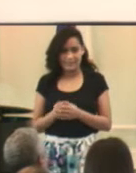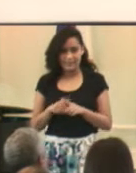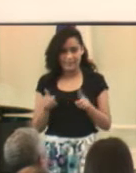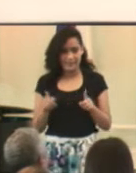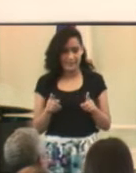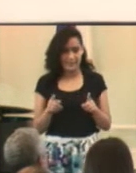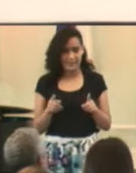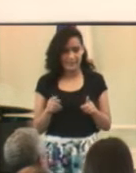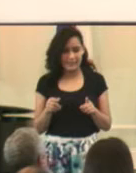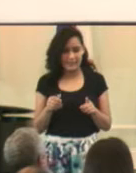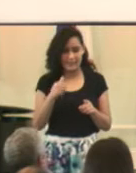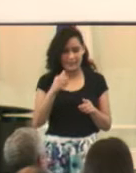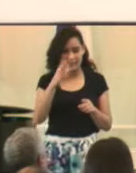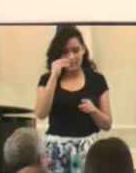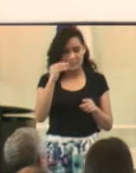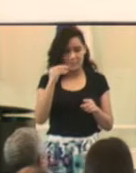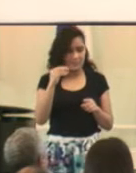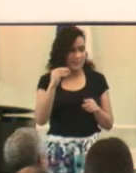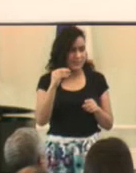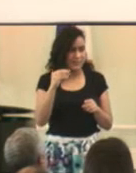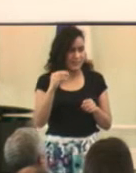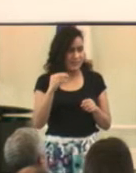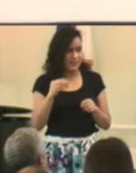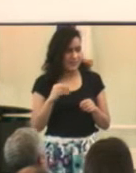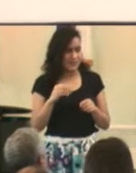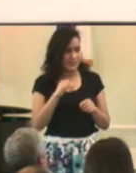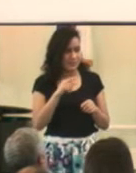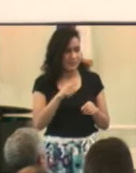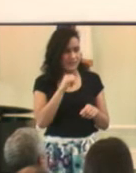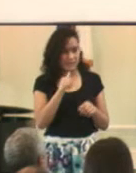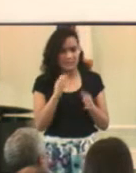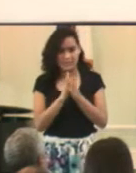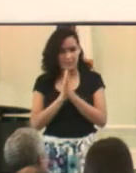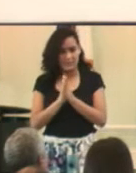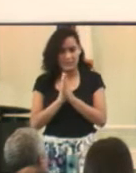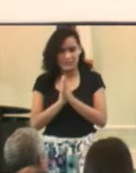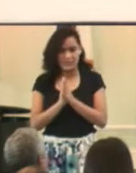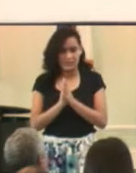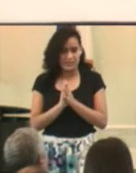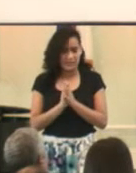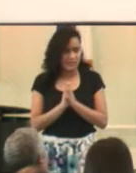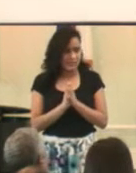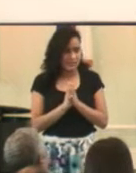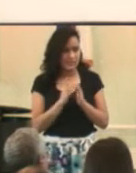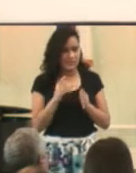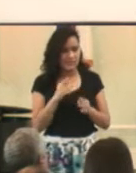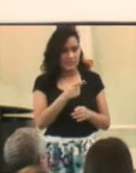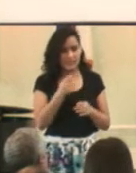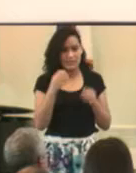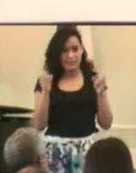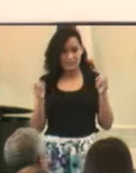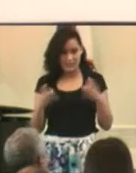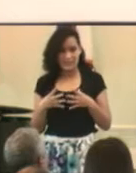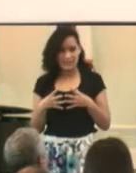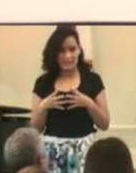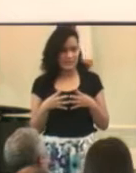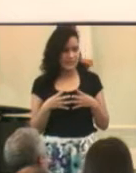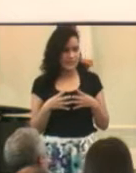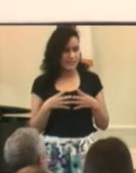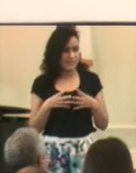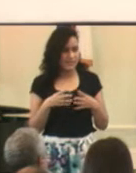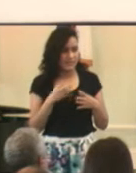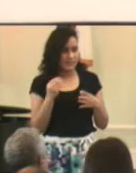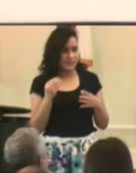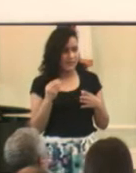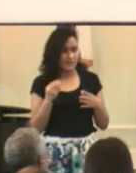But Kumar, he didn't pray. Kumar got scared. And Kumar